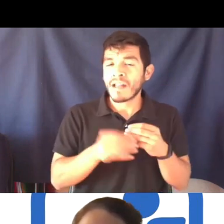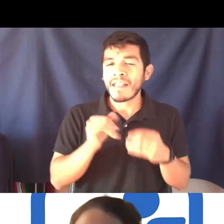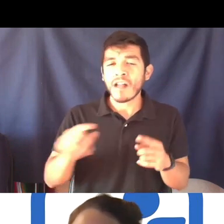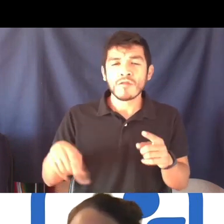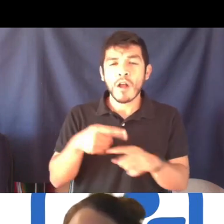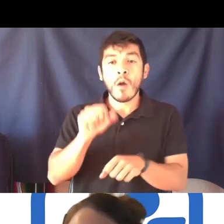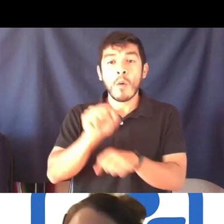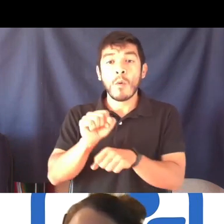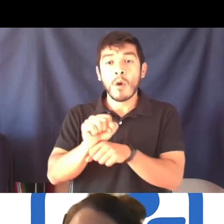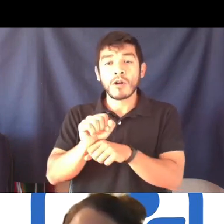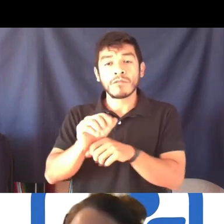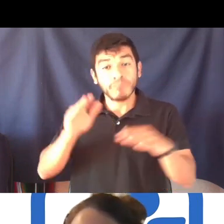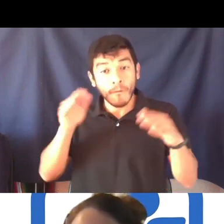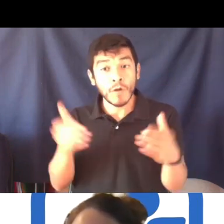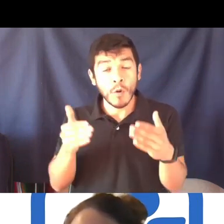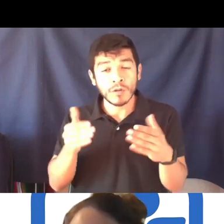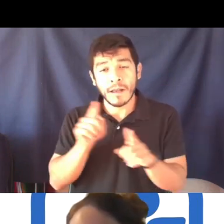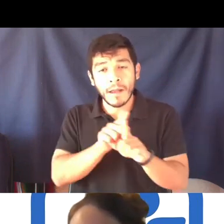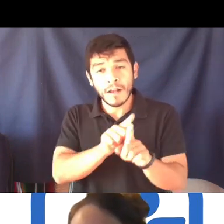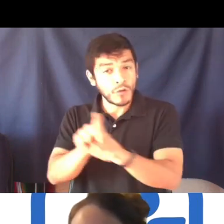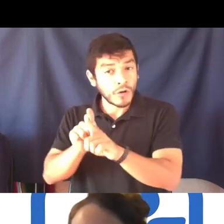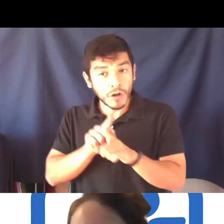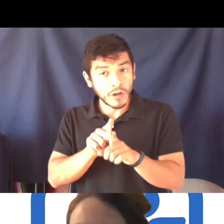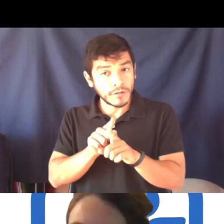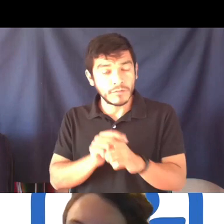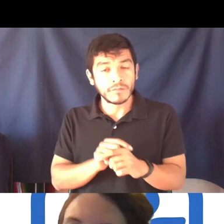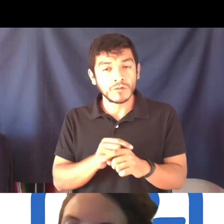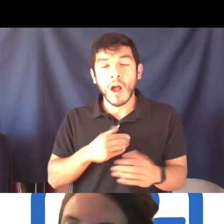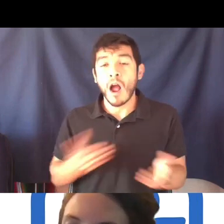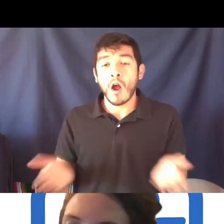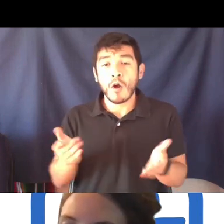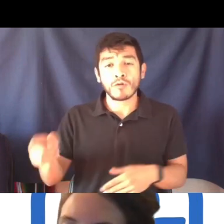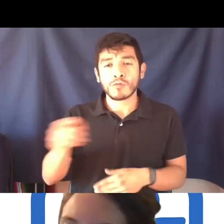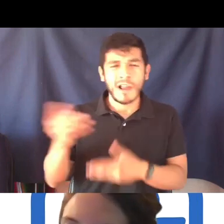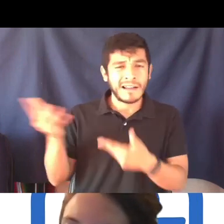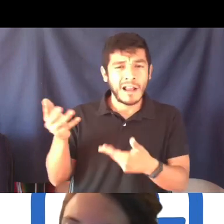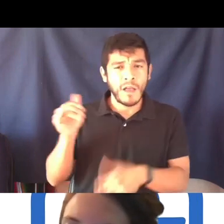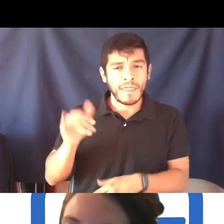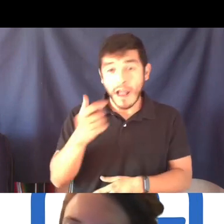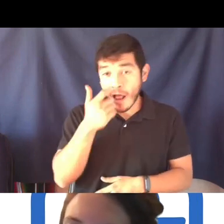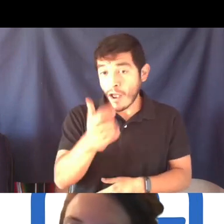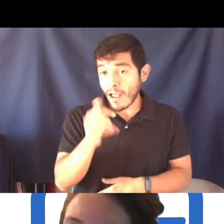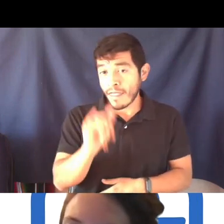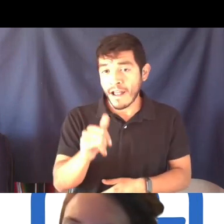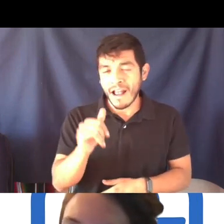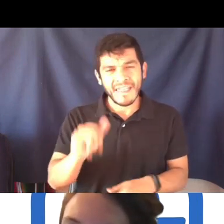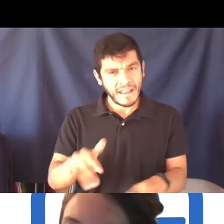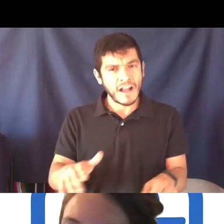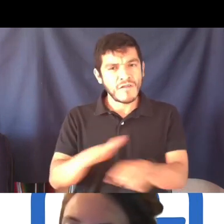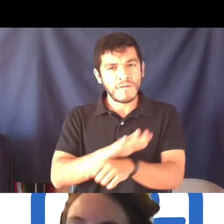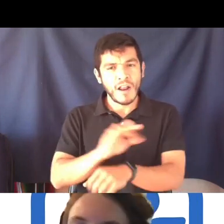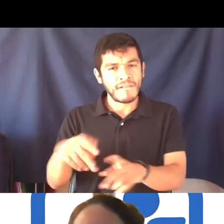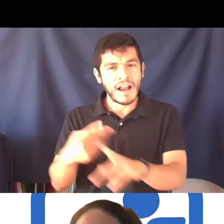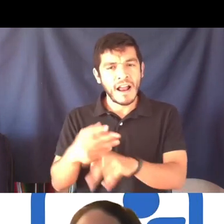focused mentoring. So I encourage folks to download that and look at that. I mean, that's full of the types of kind